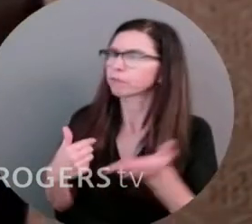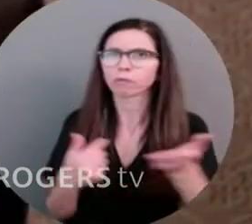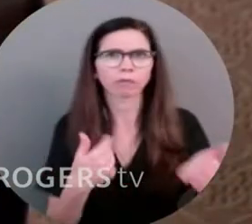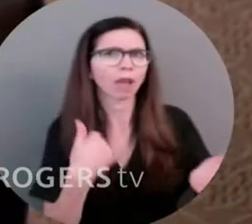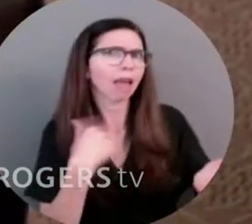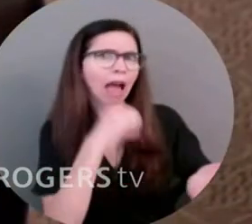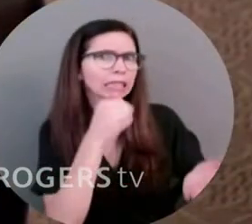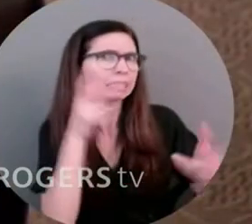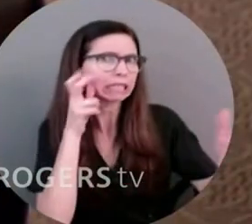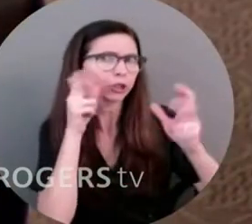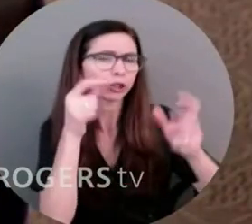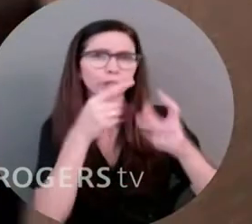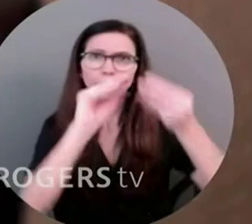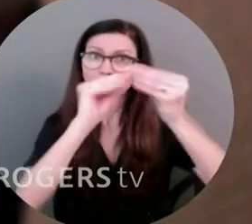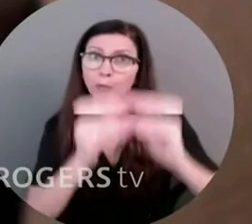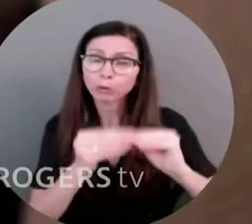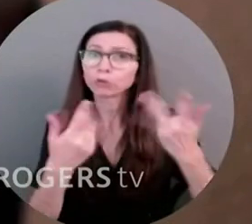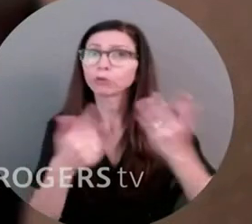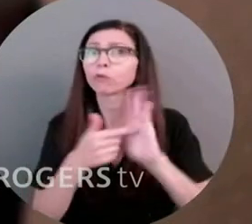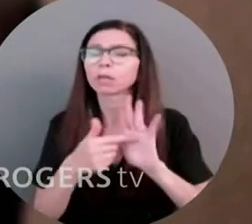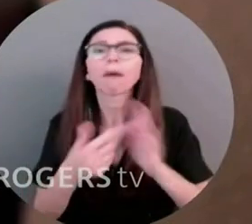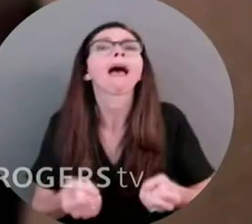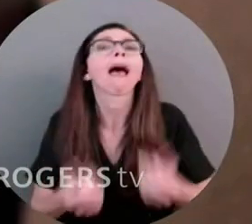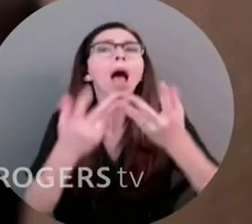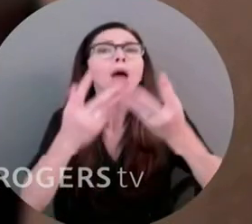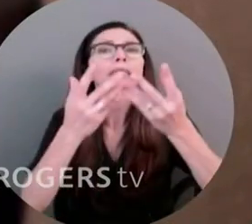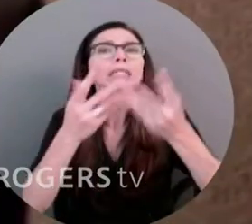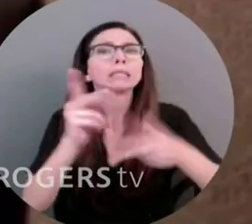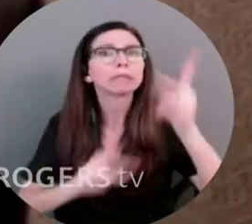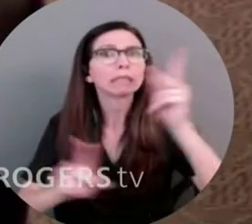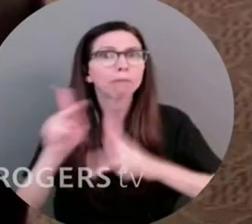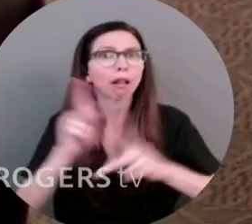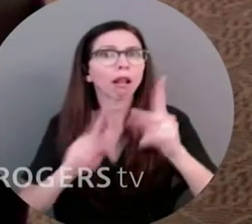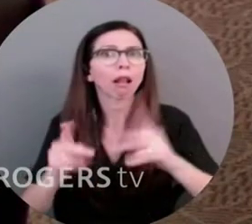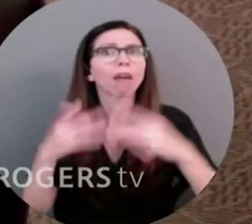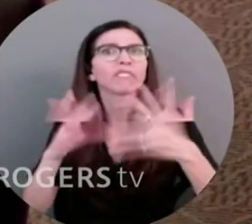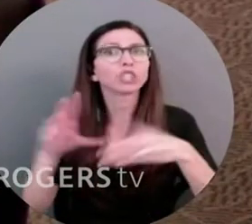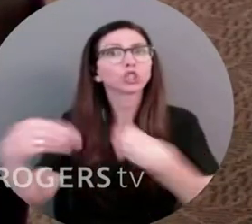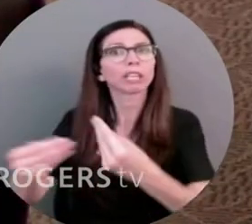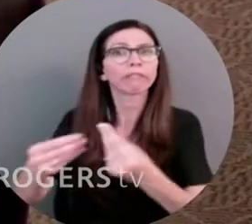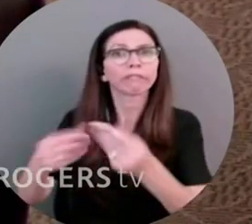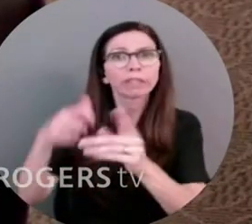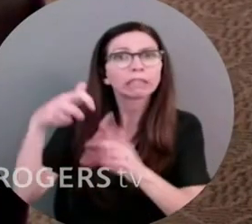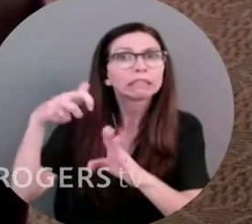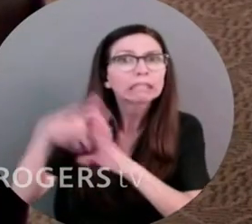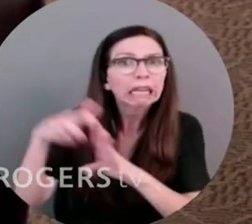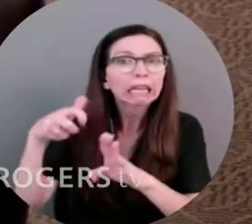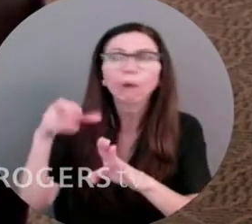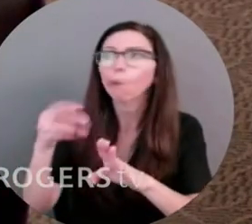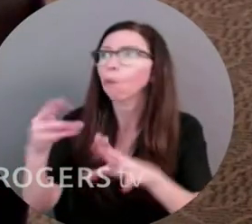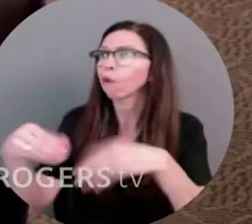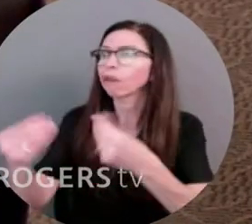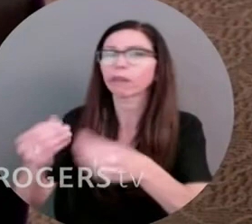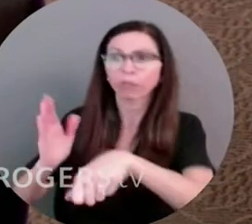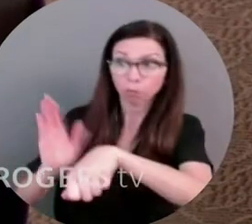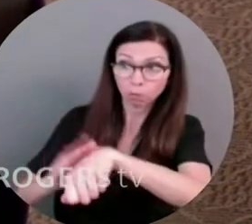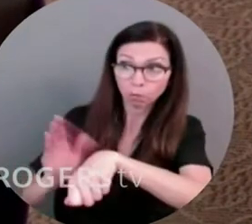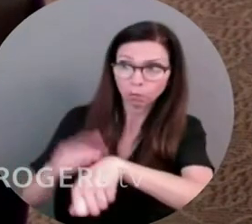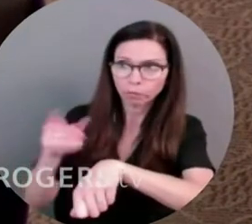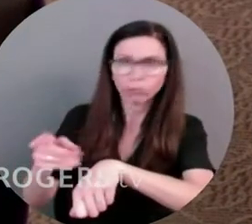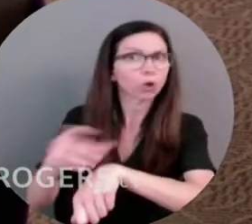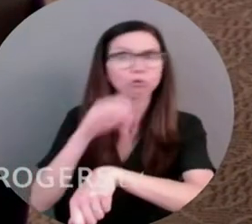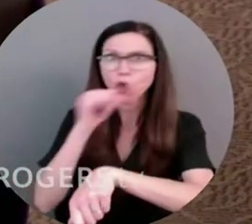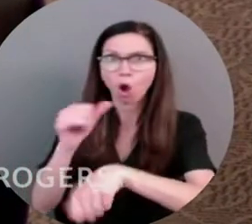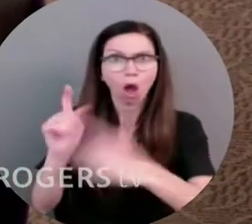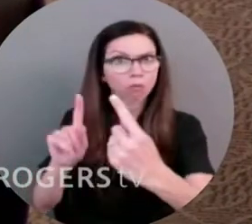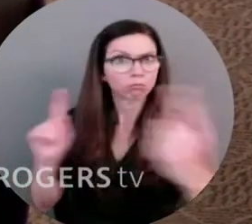of people who have been warned or fined for not following the social distancing rule, but there is